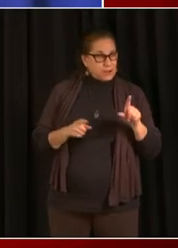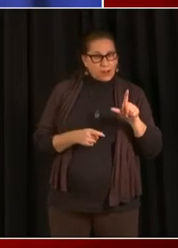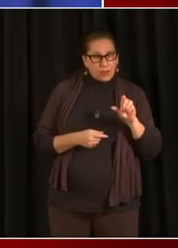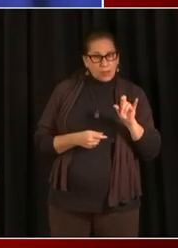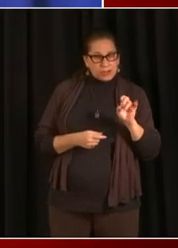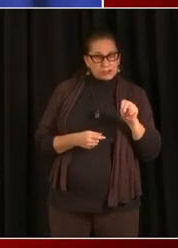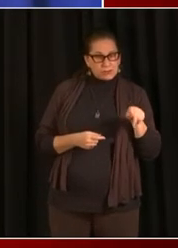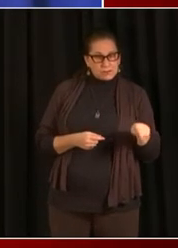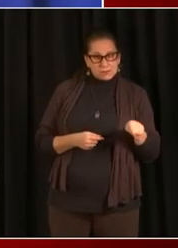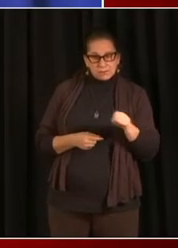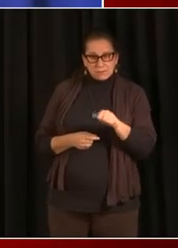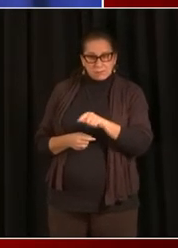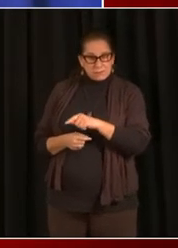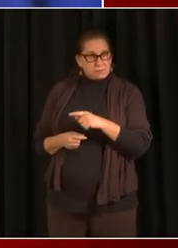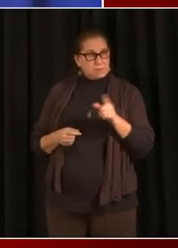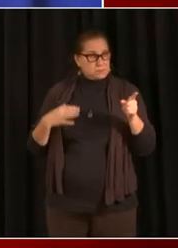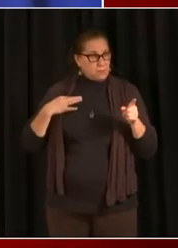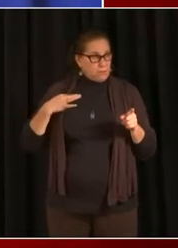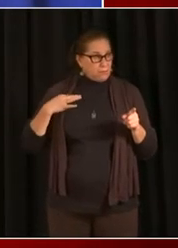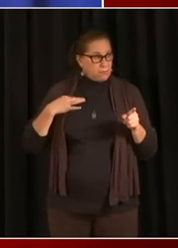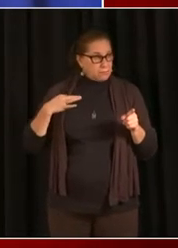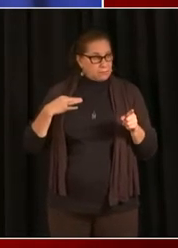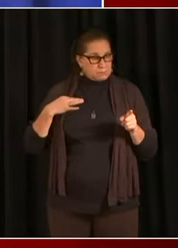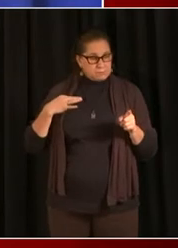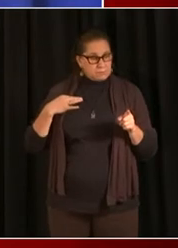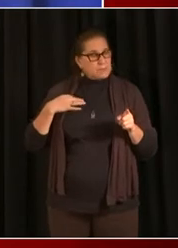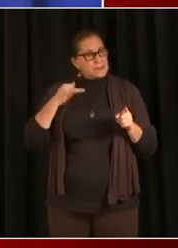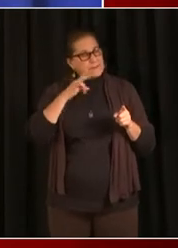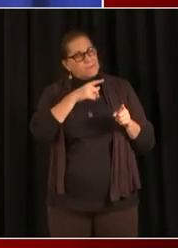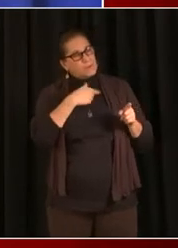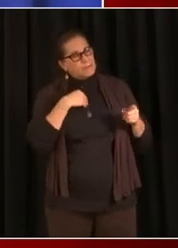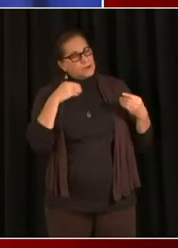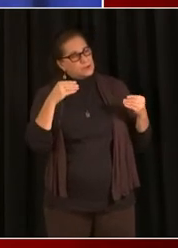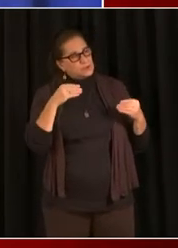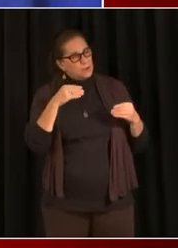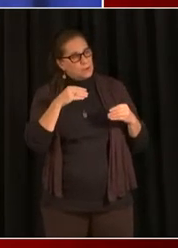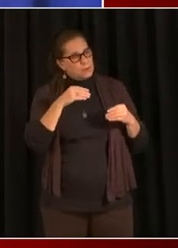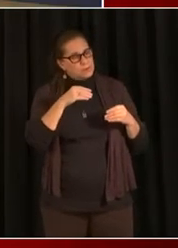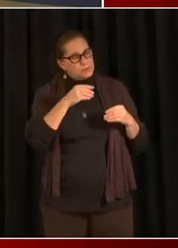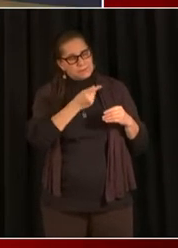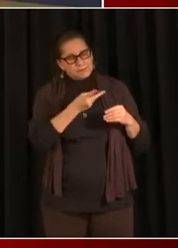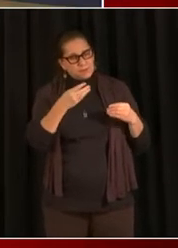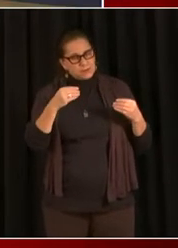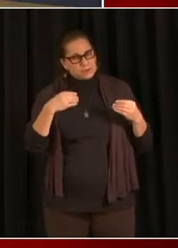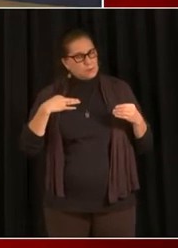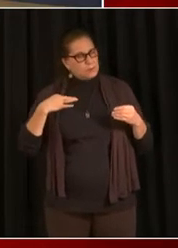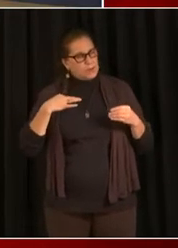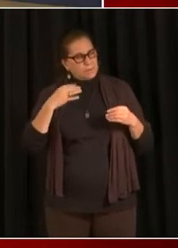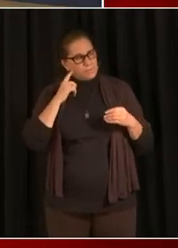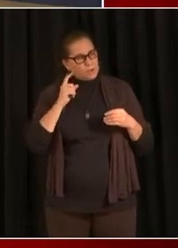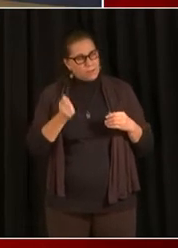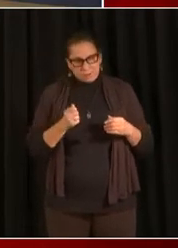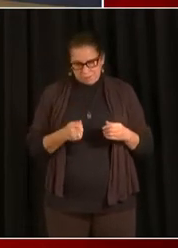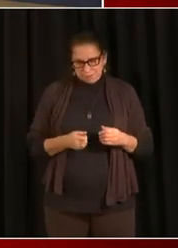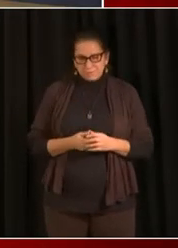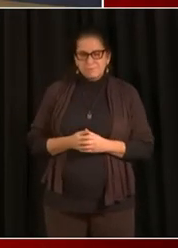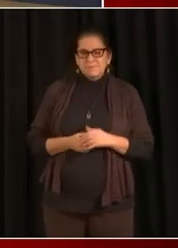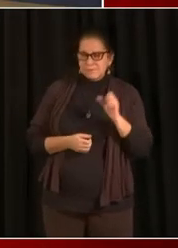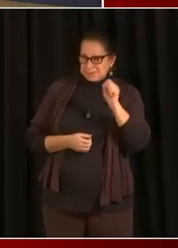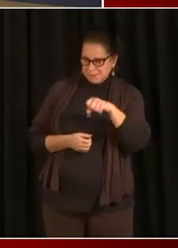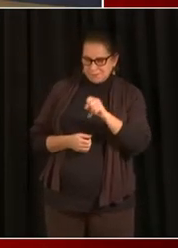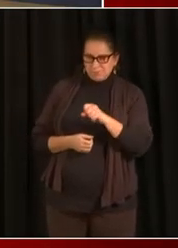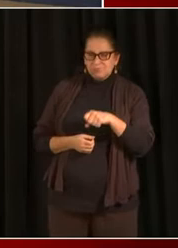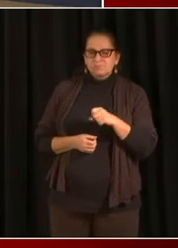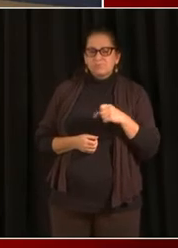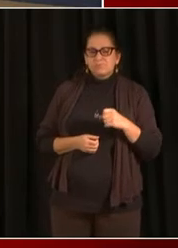can you apply more than once, or how does that work? How should you approach the Bridge Fund application? So the first answer is yes.